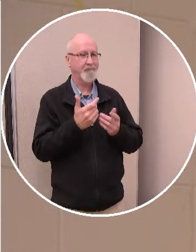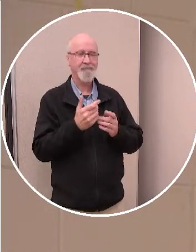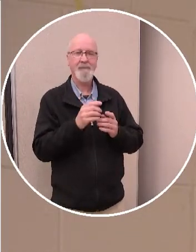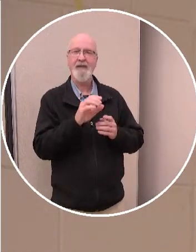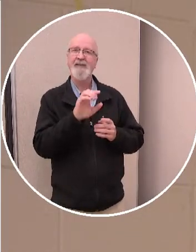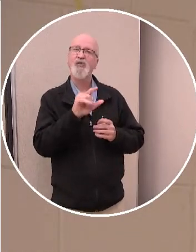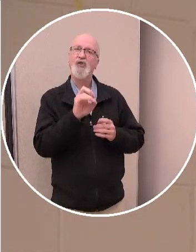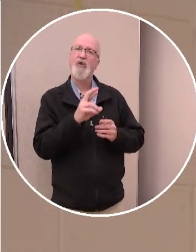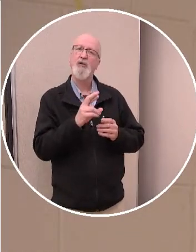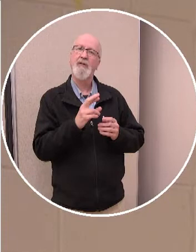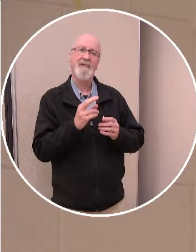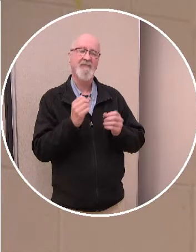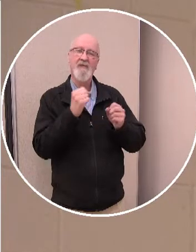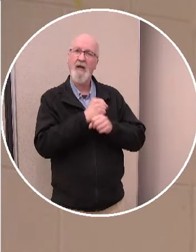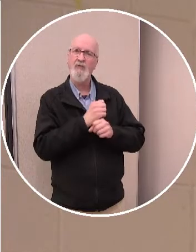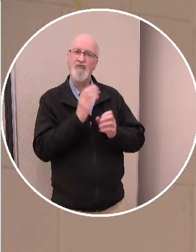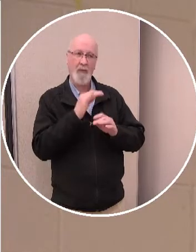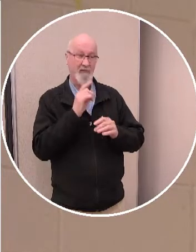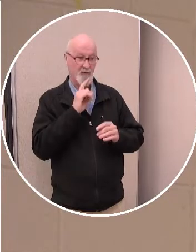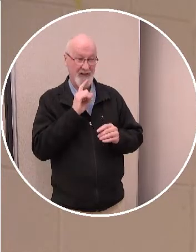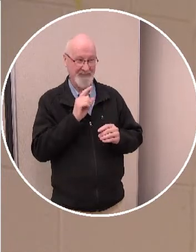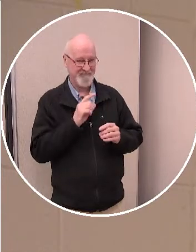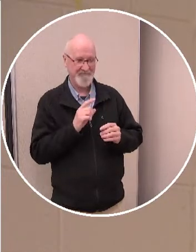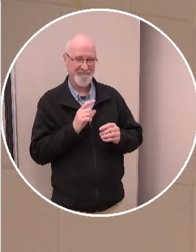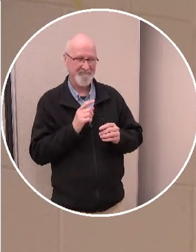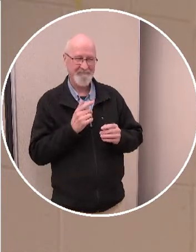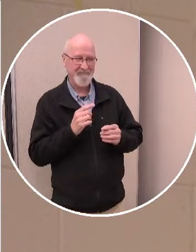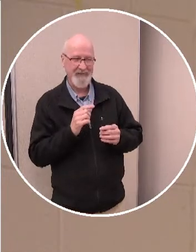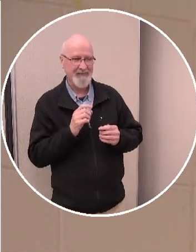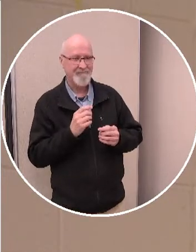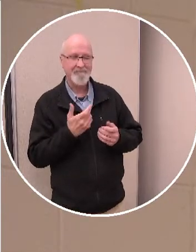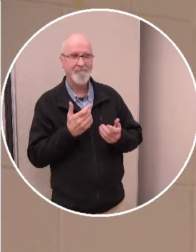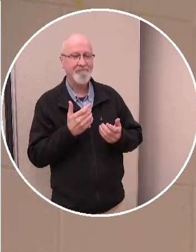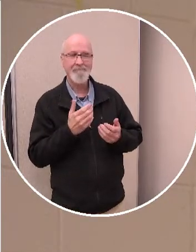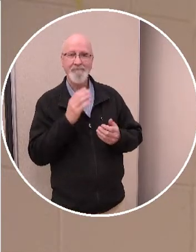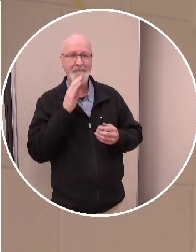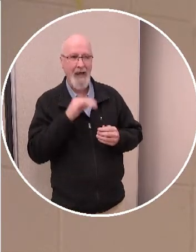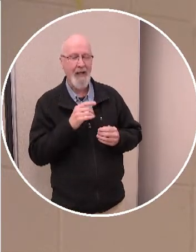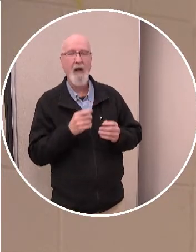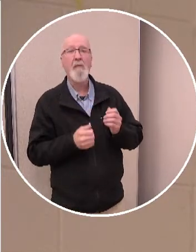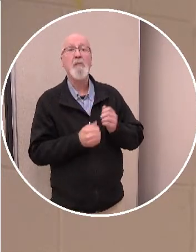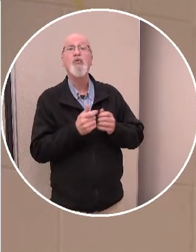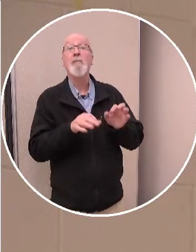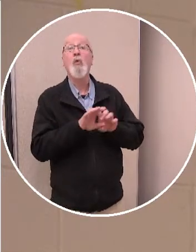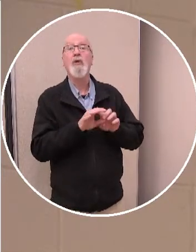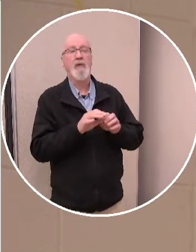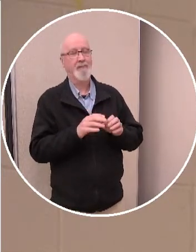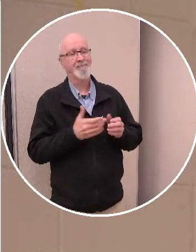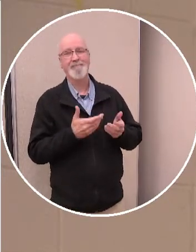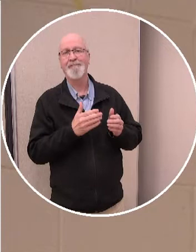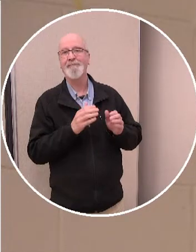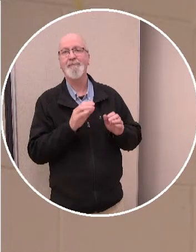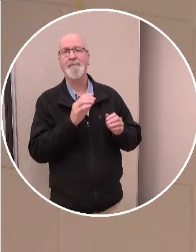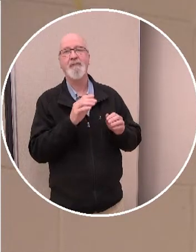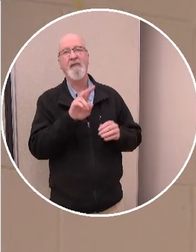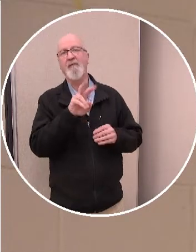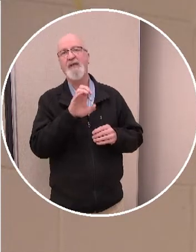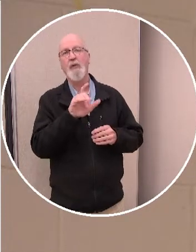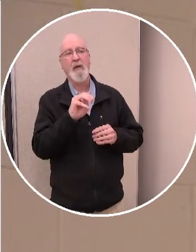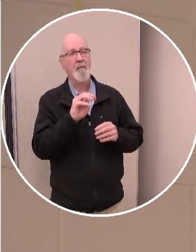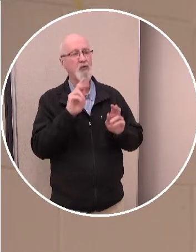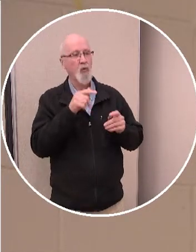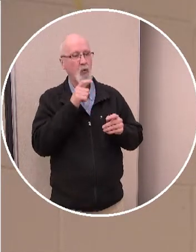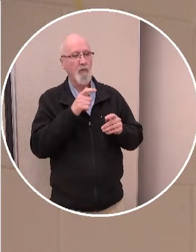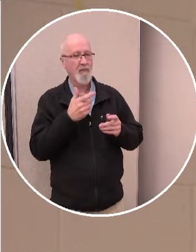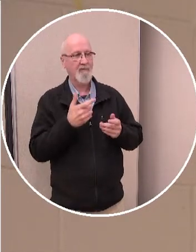heinous, that our focus is on the victim and supporting the victim.